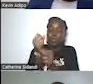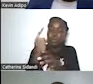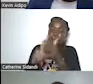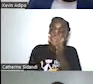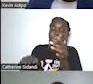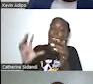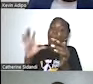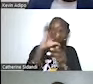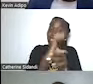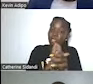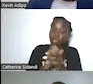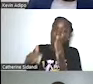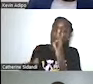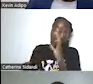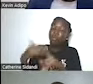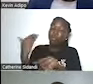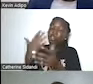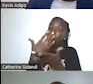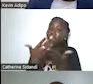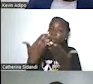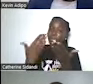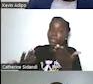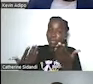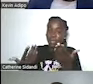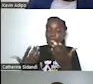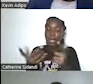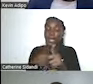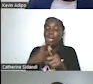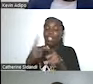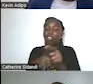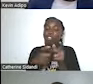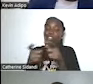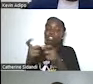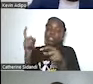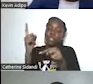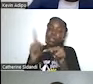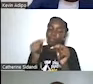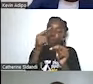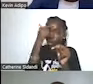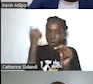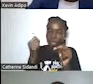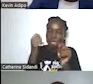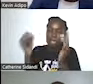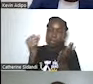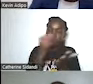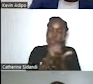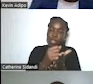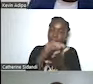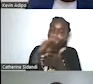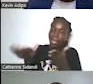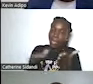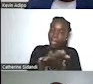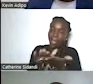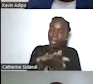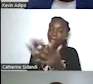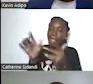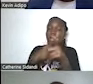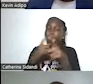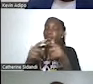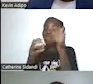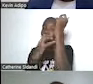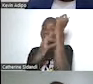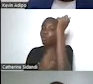of something out of your control, because it's now employee side. The poor employee engagement, personal problems